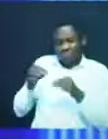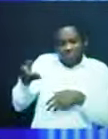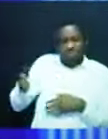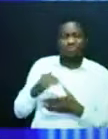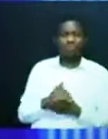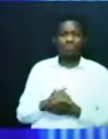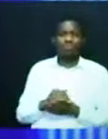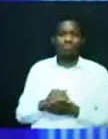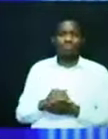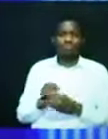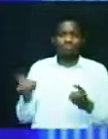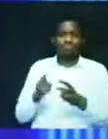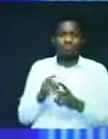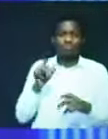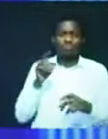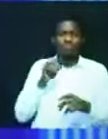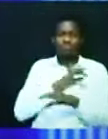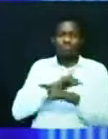shouldn't lie unused,